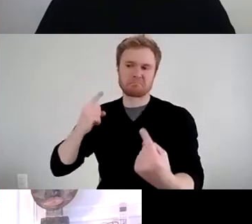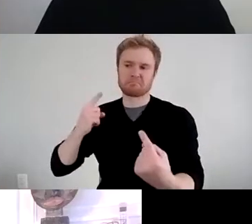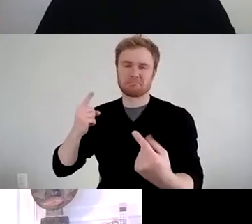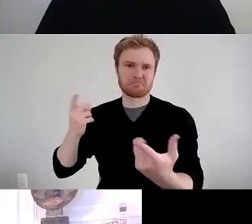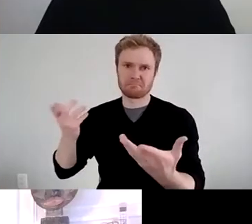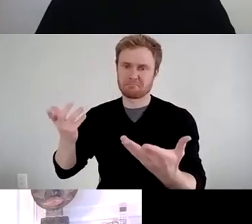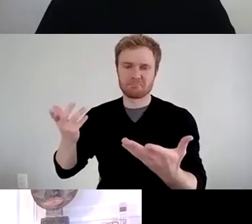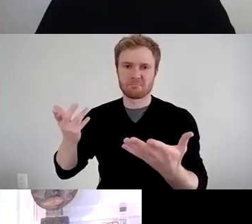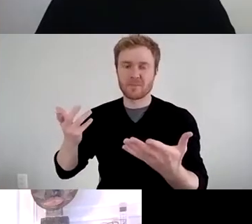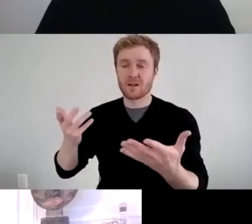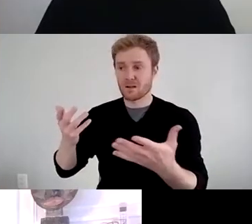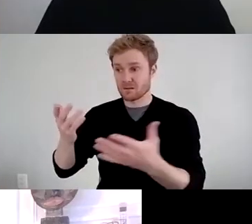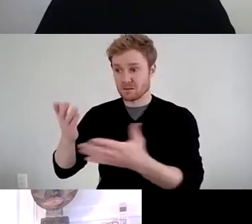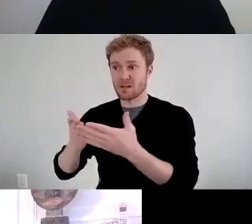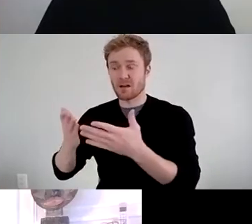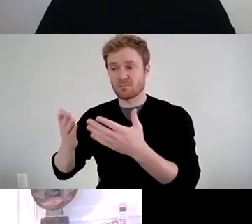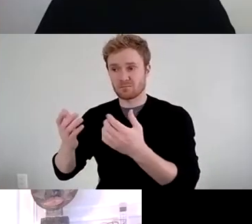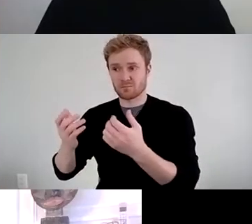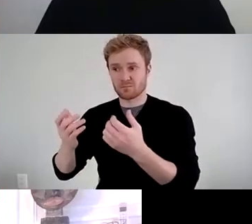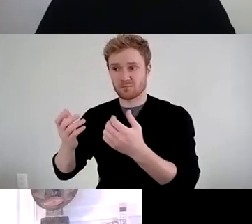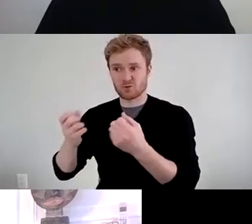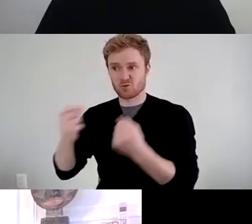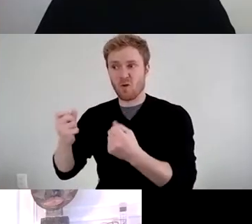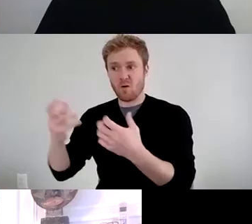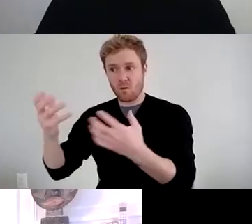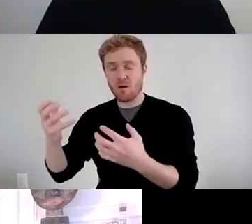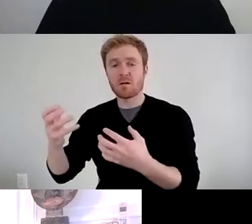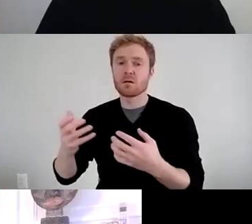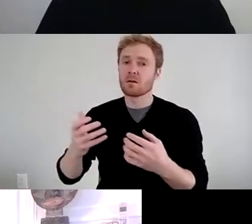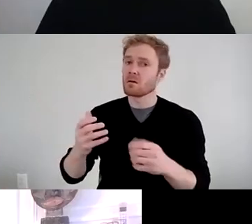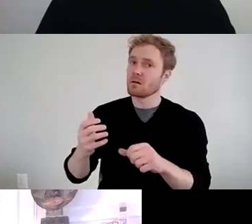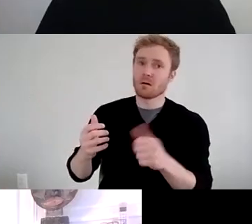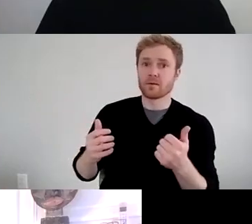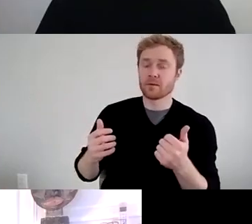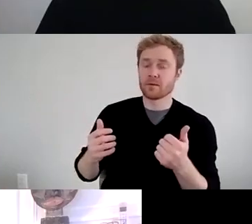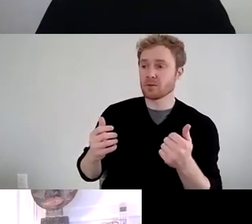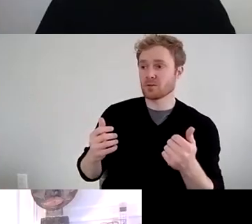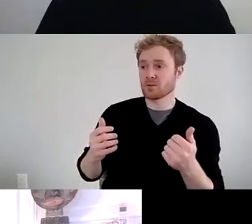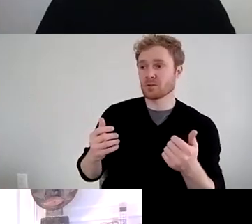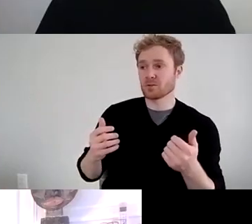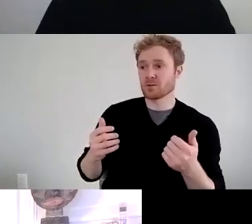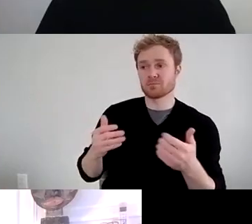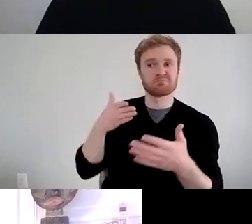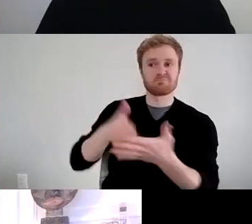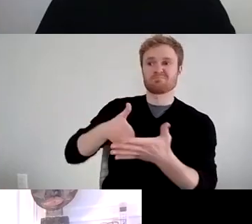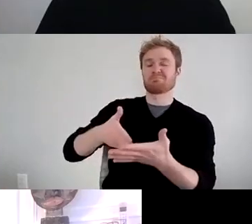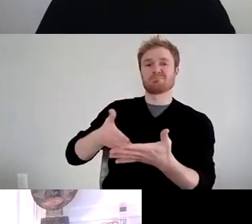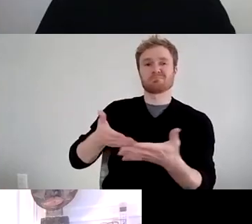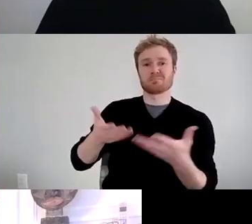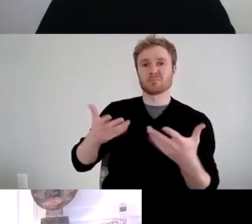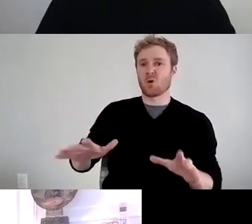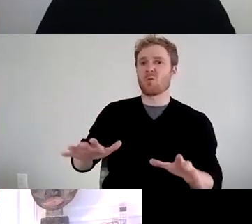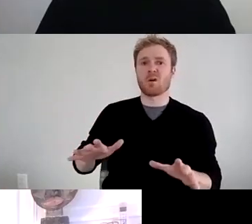side in terms of bringing in that population. I have heard some conversation on the Wilkinsburg side, and I know that